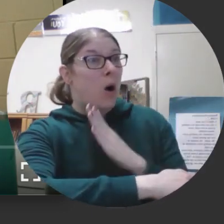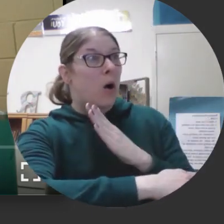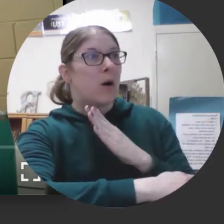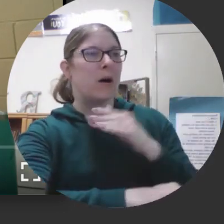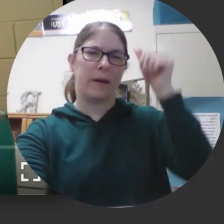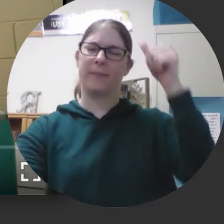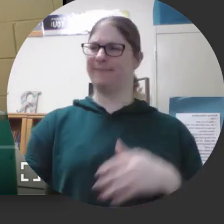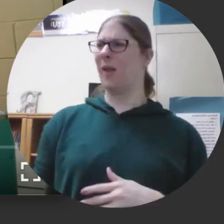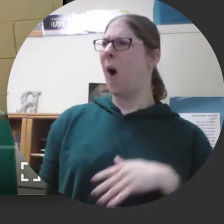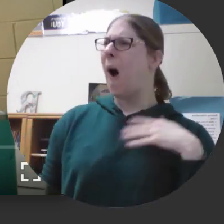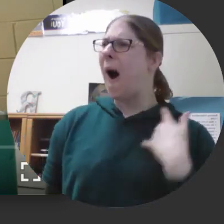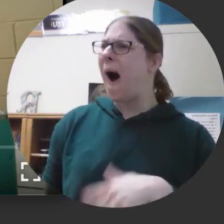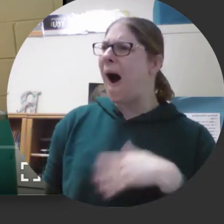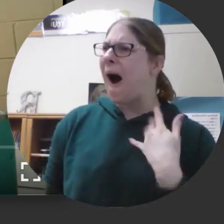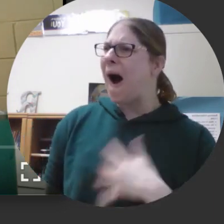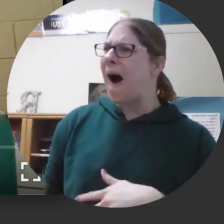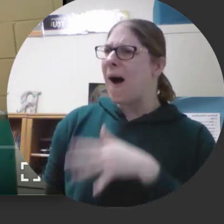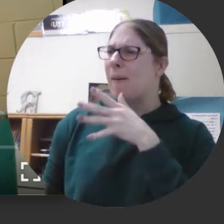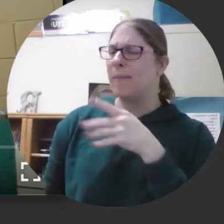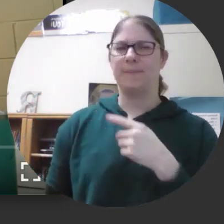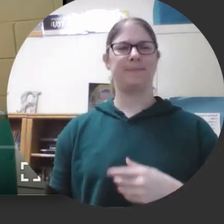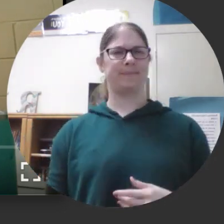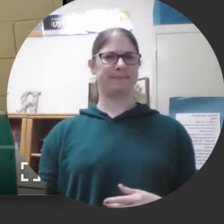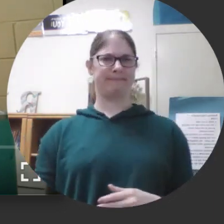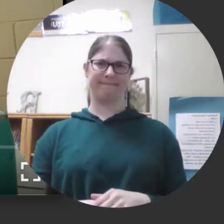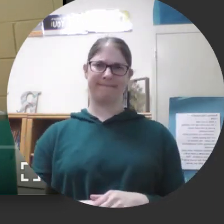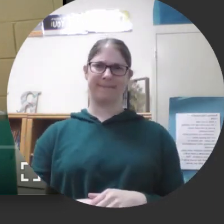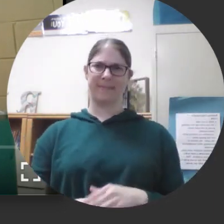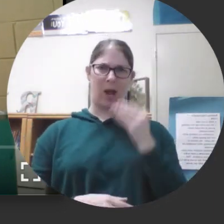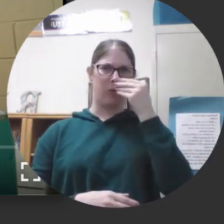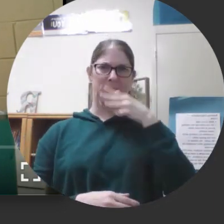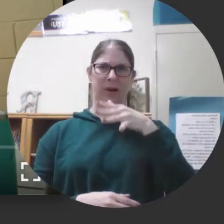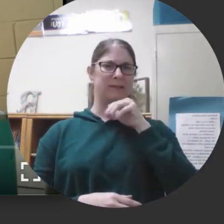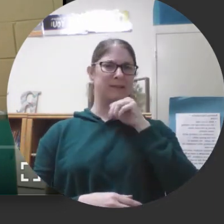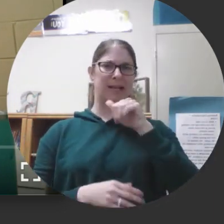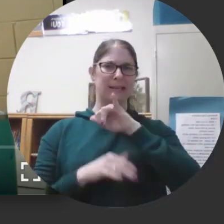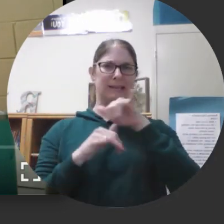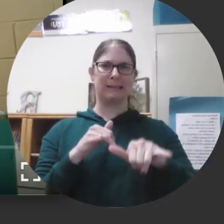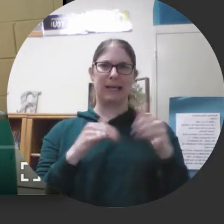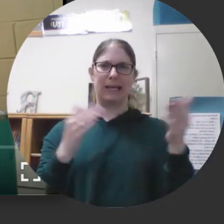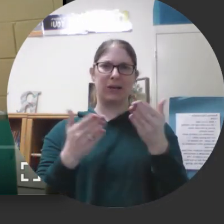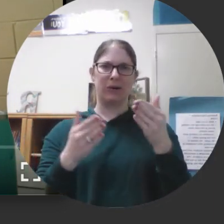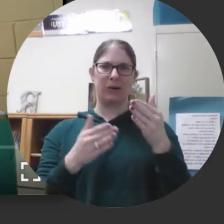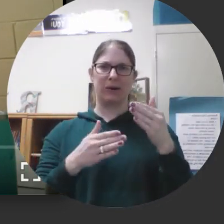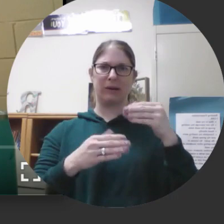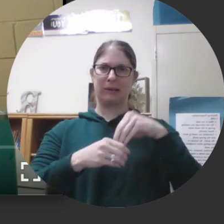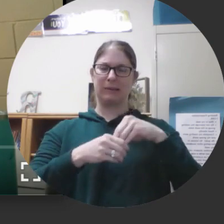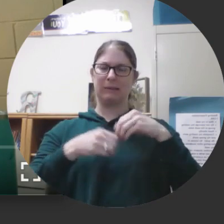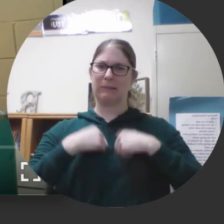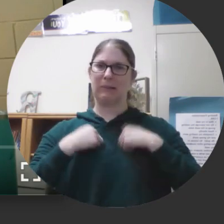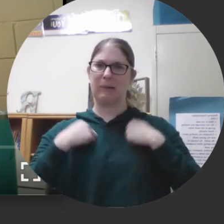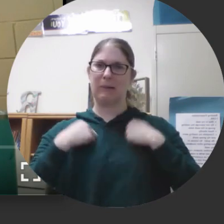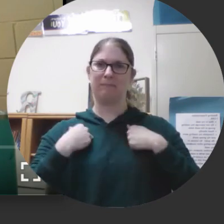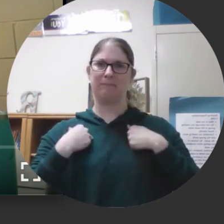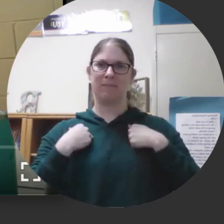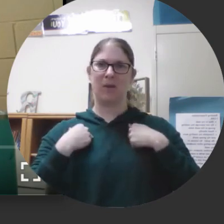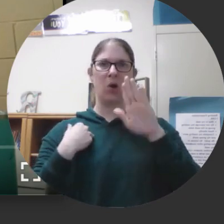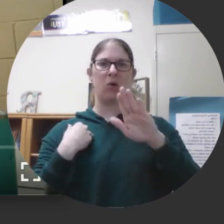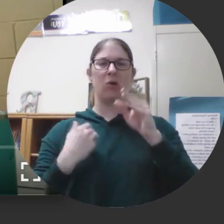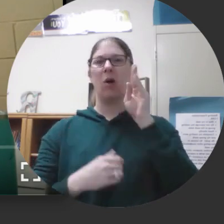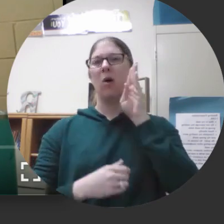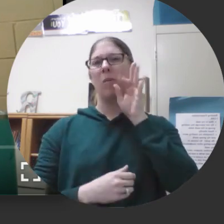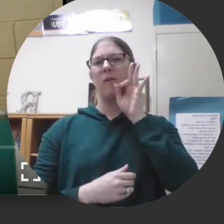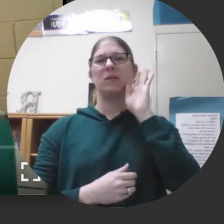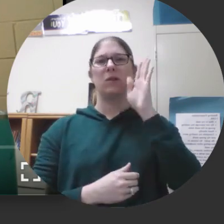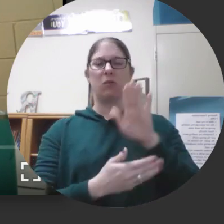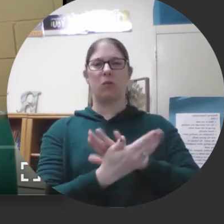"I don't care what it is," said Mother. "It's not staying in my bathtub. I'm going to get the breakfast now, and as soon as you've eaten it, that thing goes